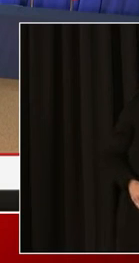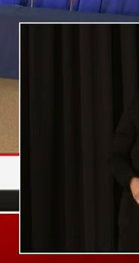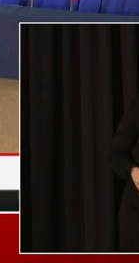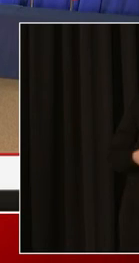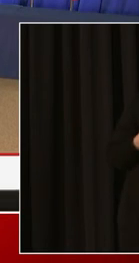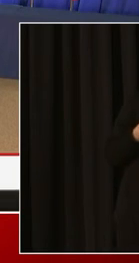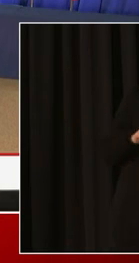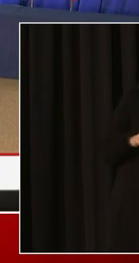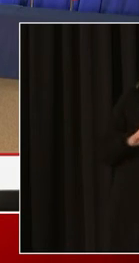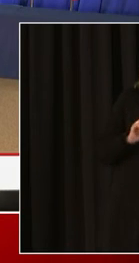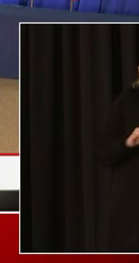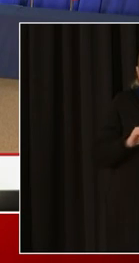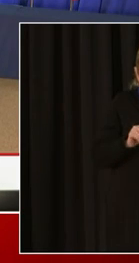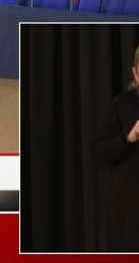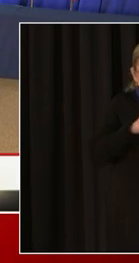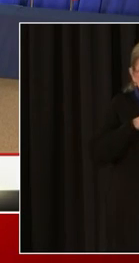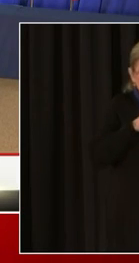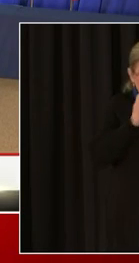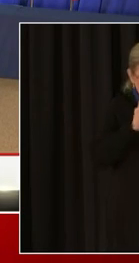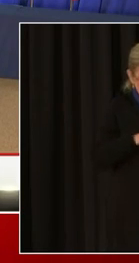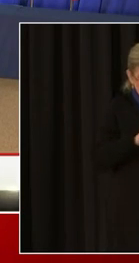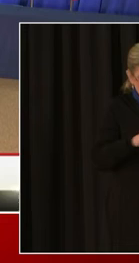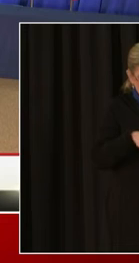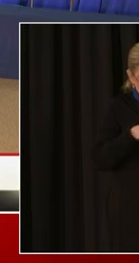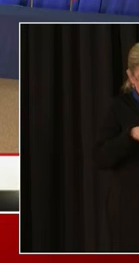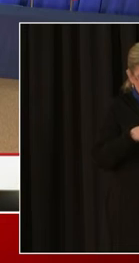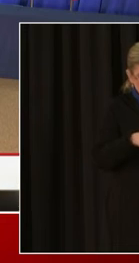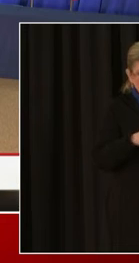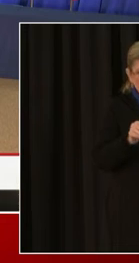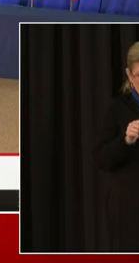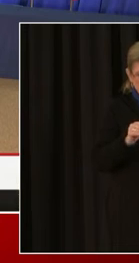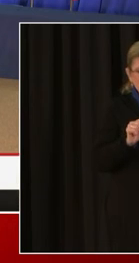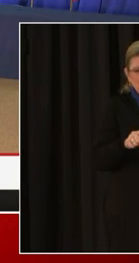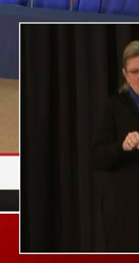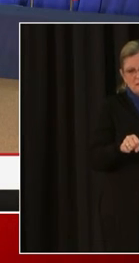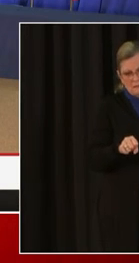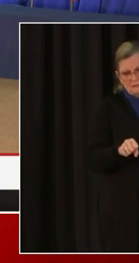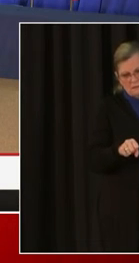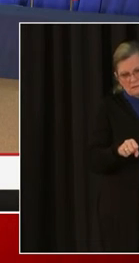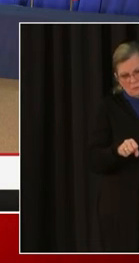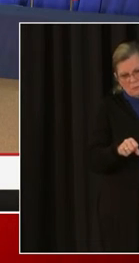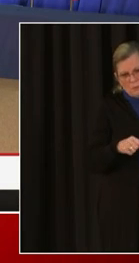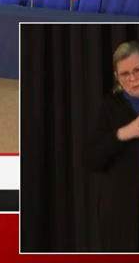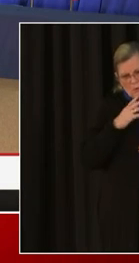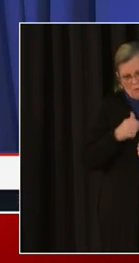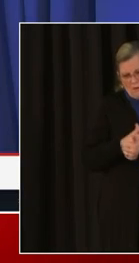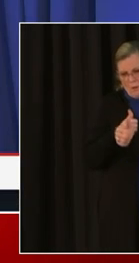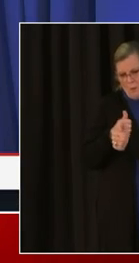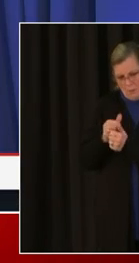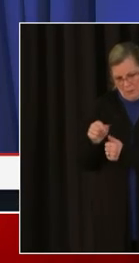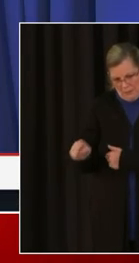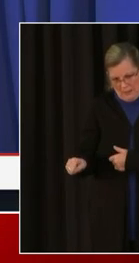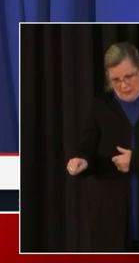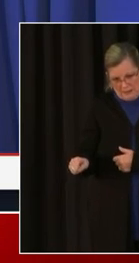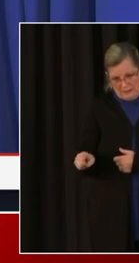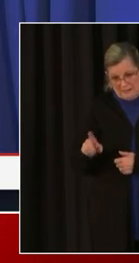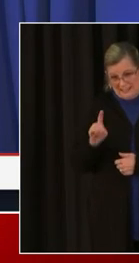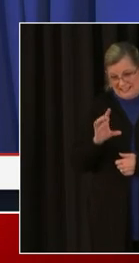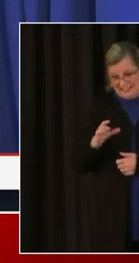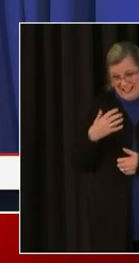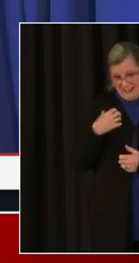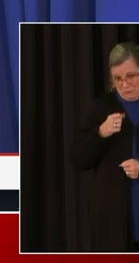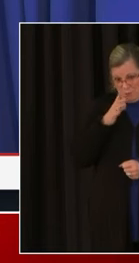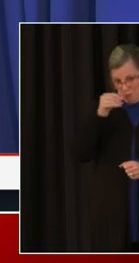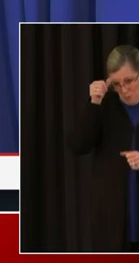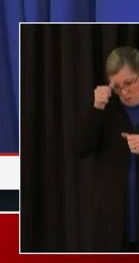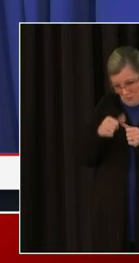So if we have notification of a positive case, yes, we follow up with, in fact, DC Health will